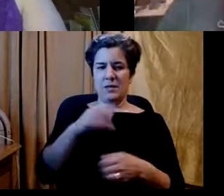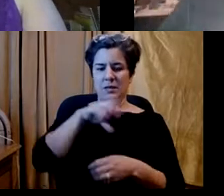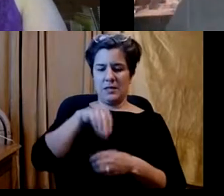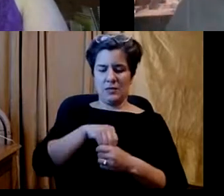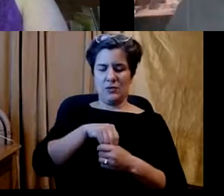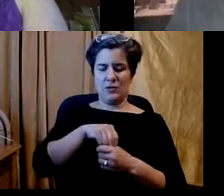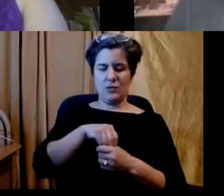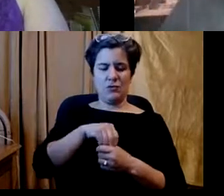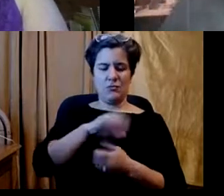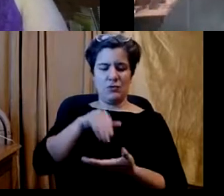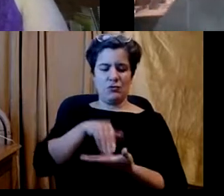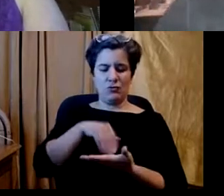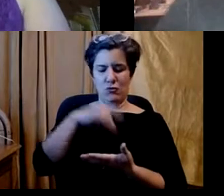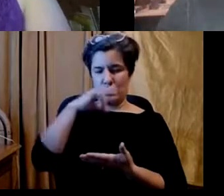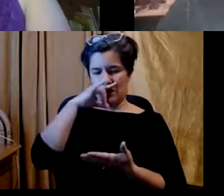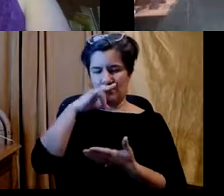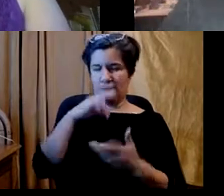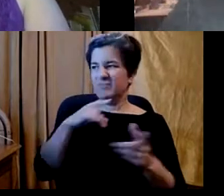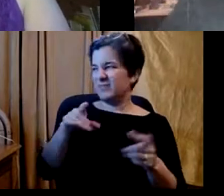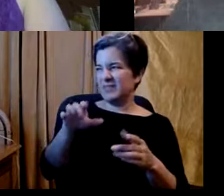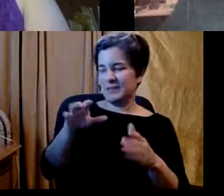it's basically the same thing.